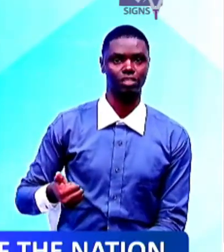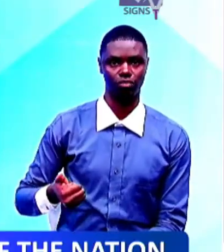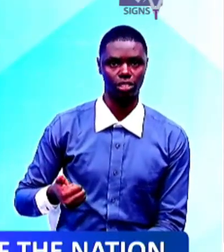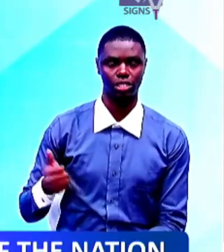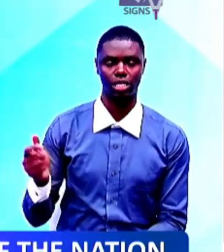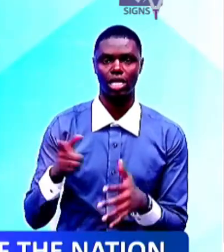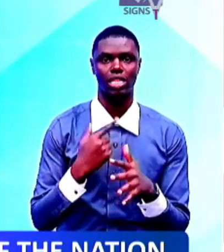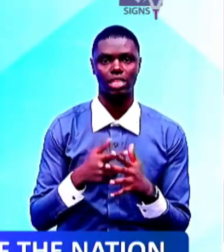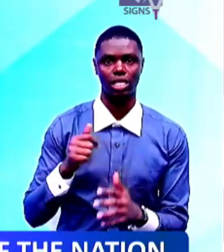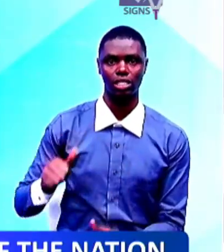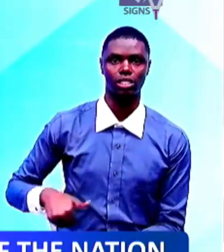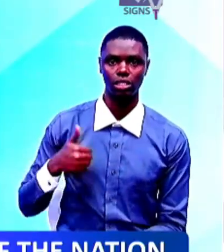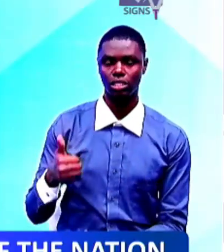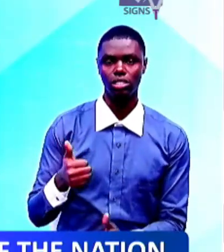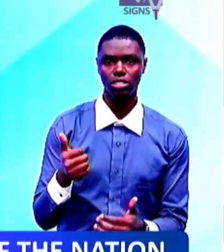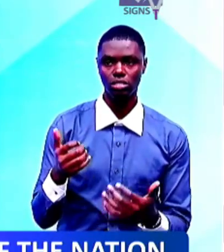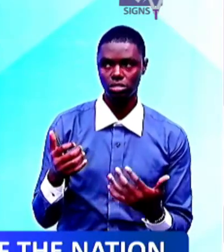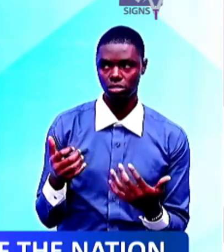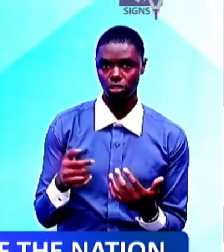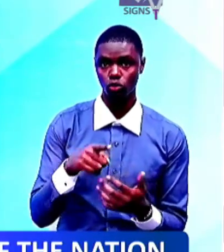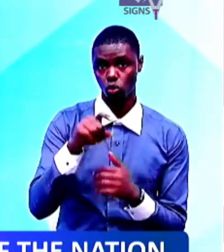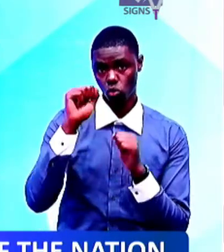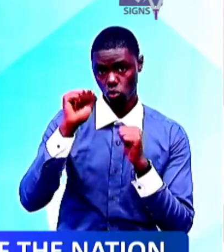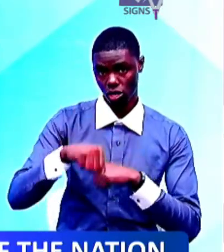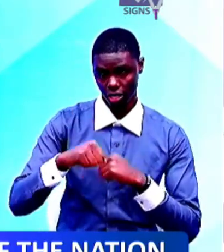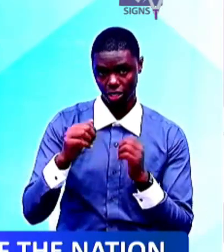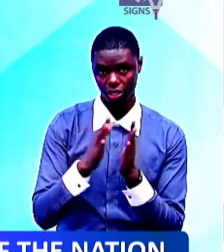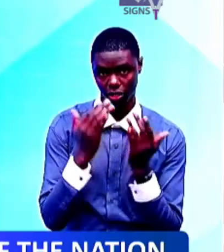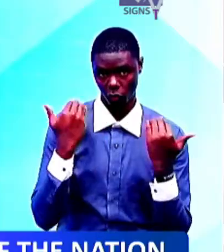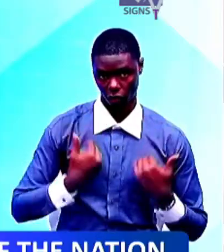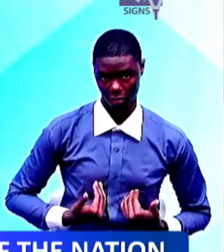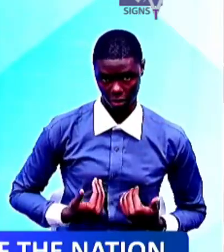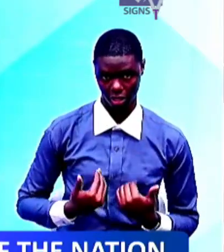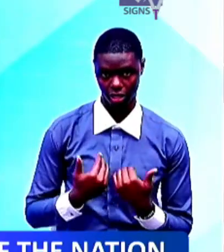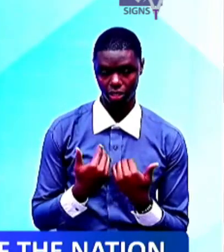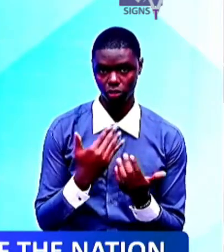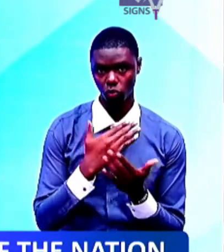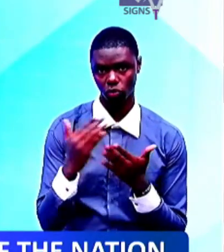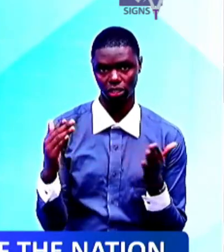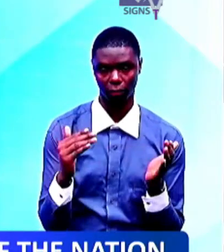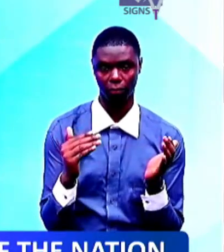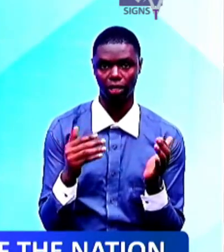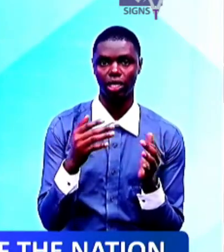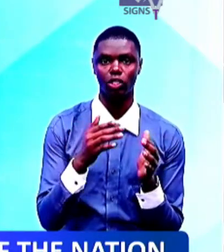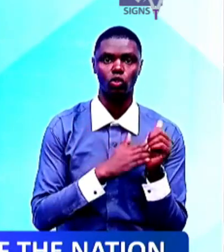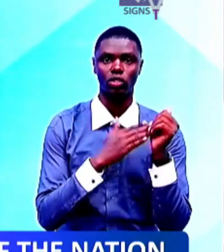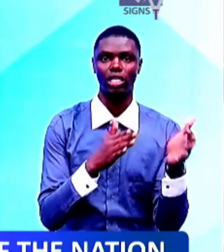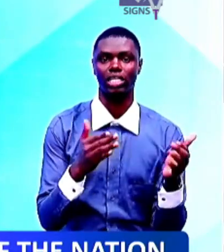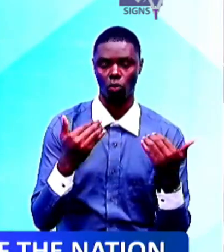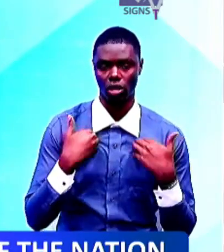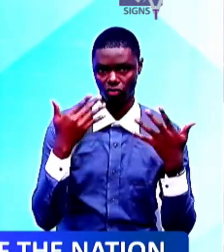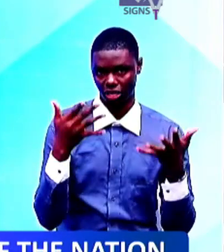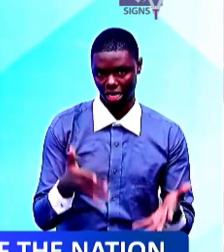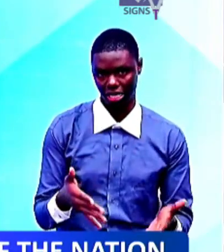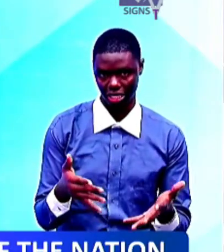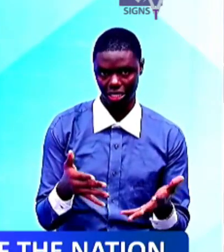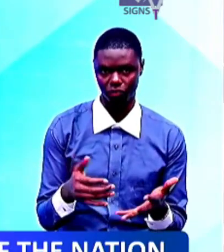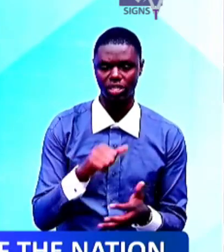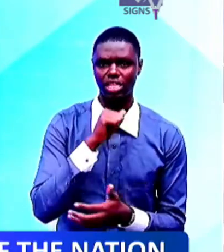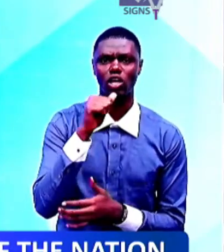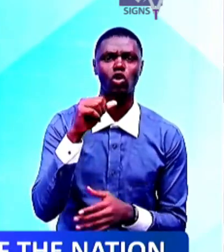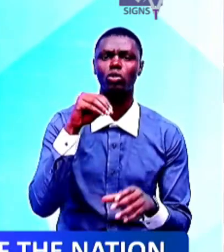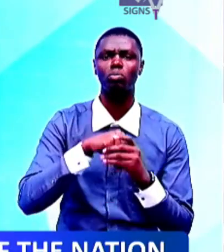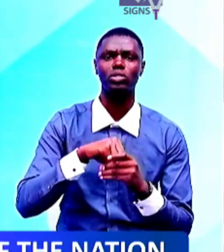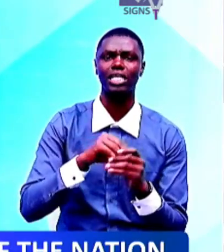the selfishness of people closer to you. So you are agreeing with me that to some extent, the leaders we have currently, they are not putting